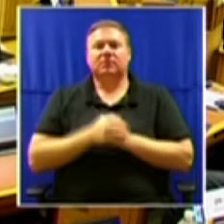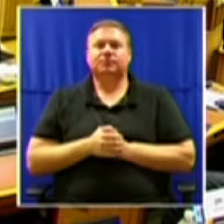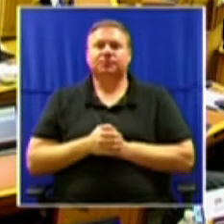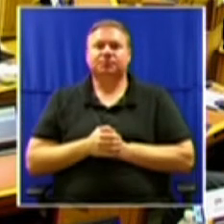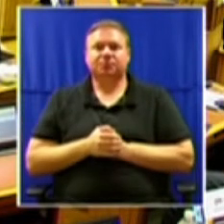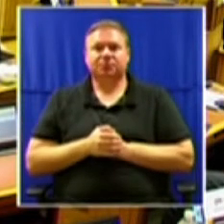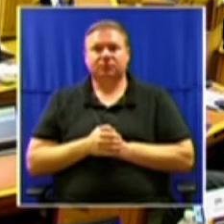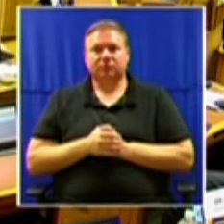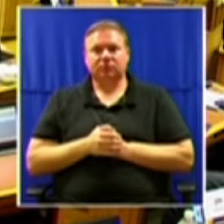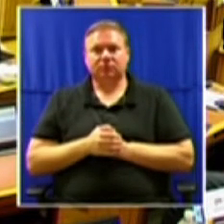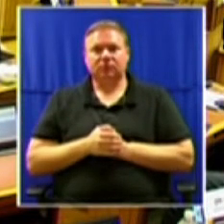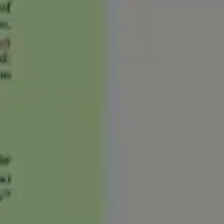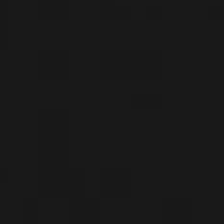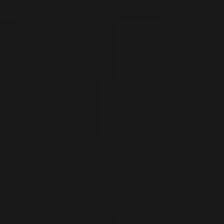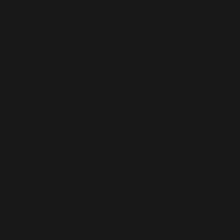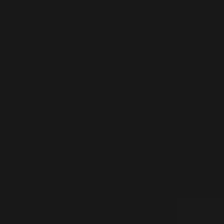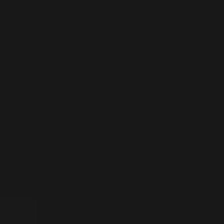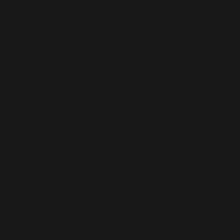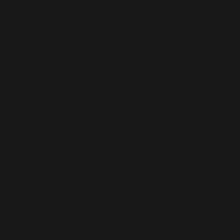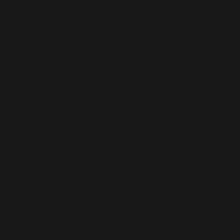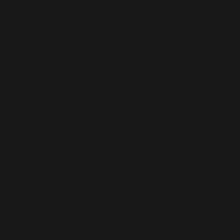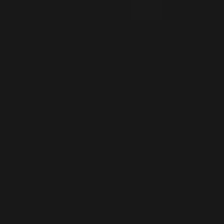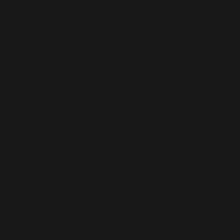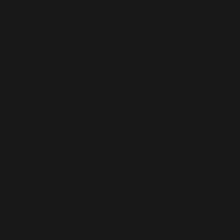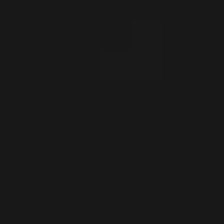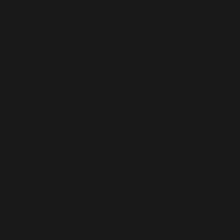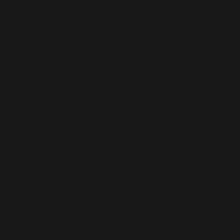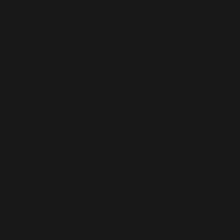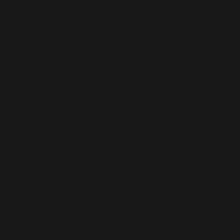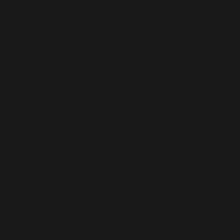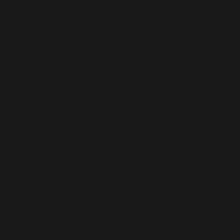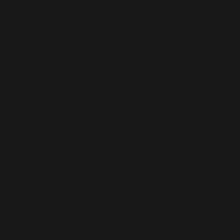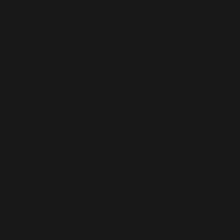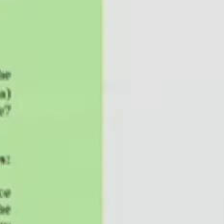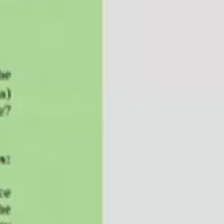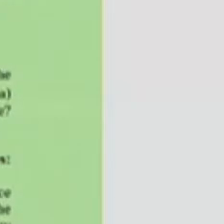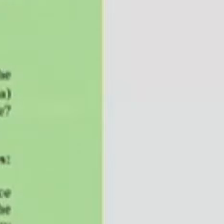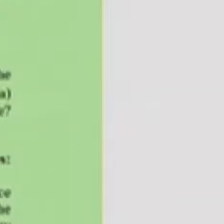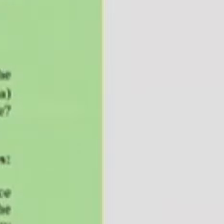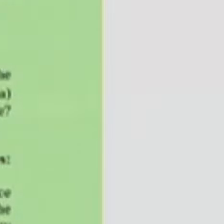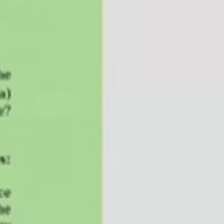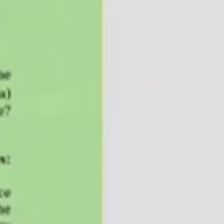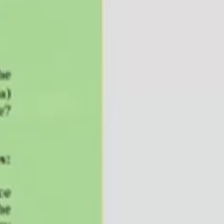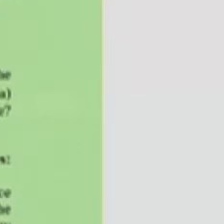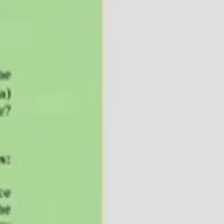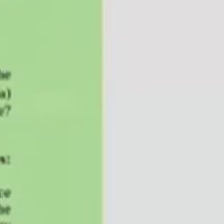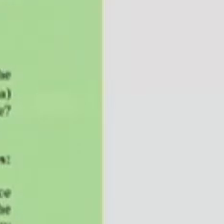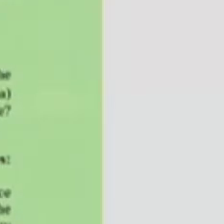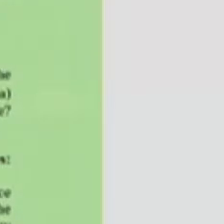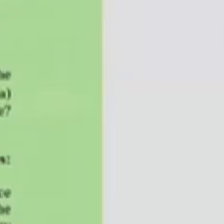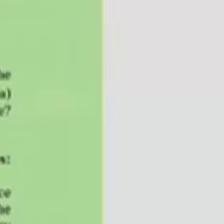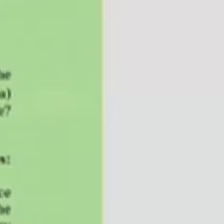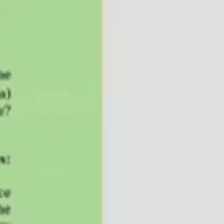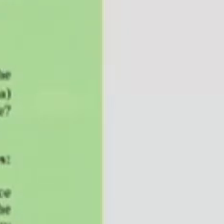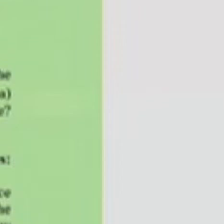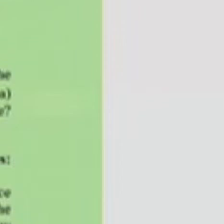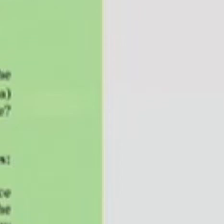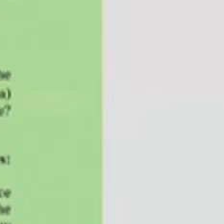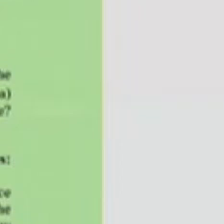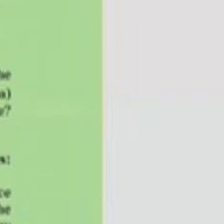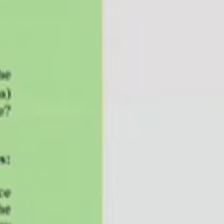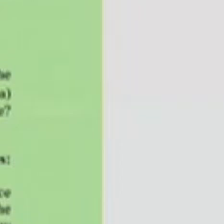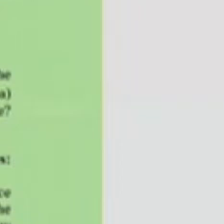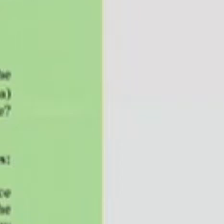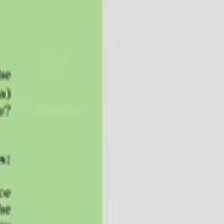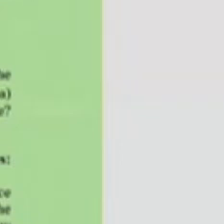We move, Honorable Members, to the next question, which is question number